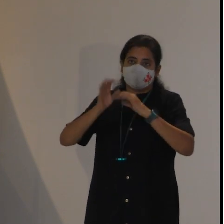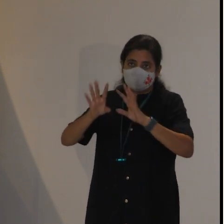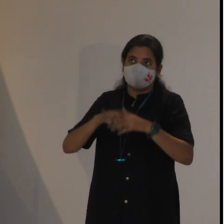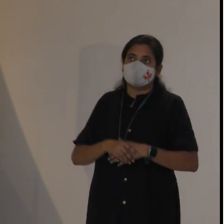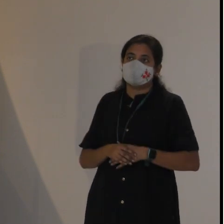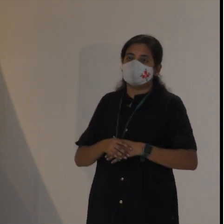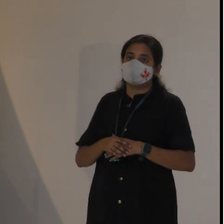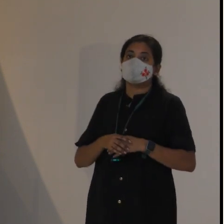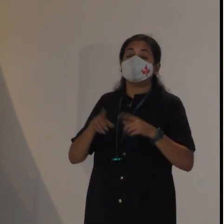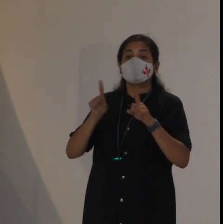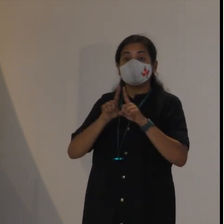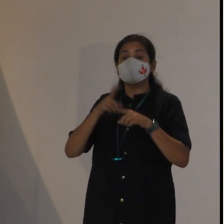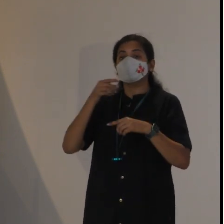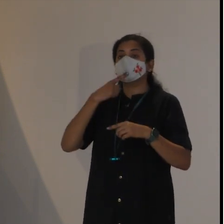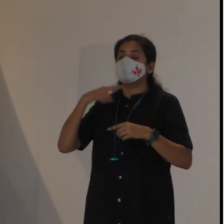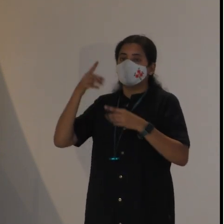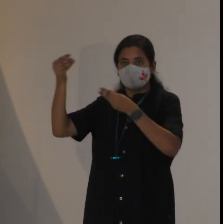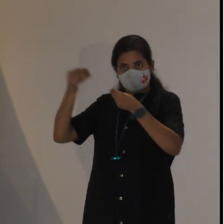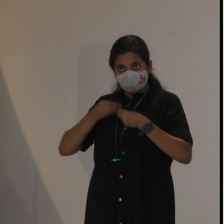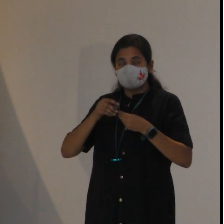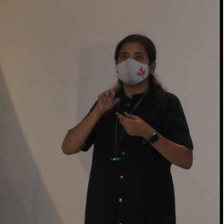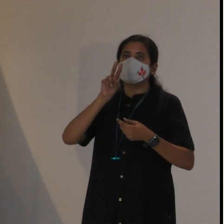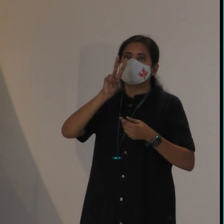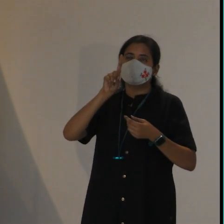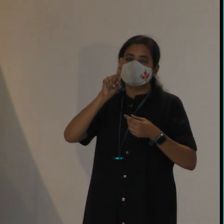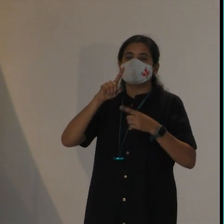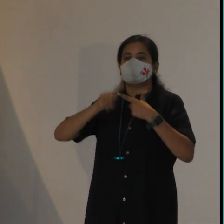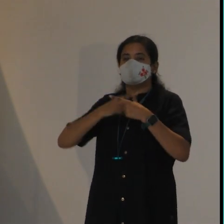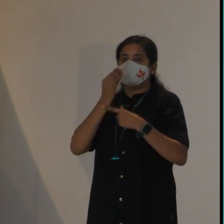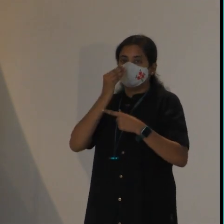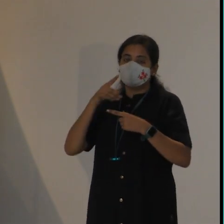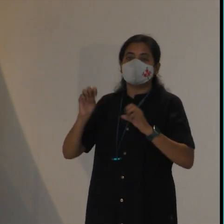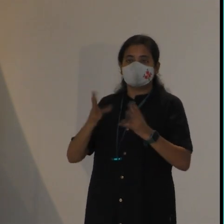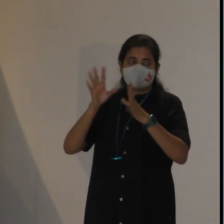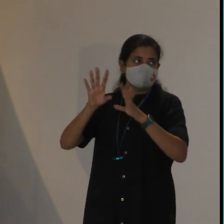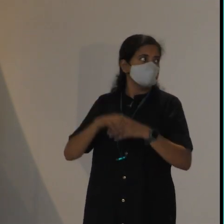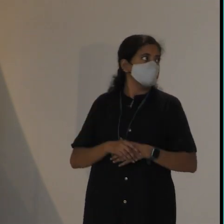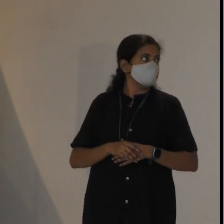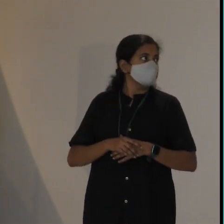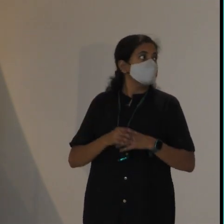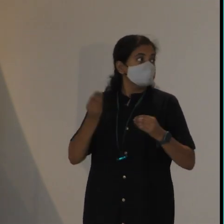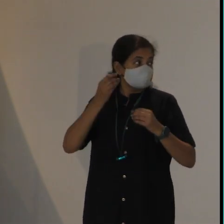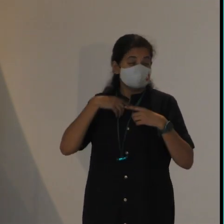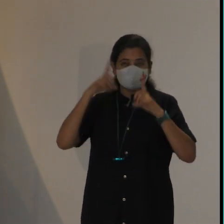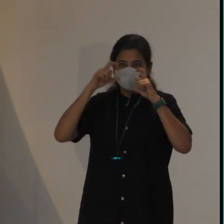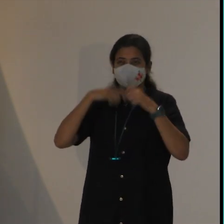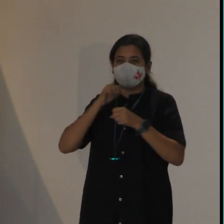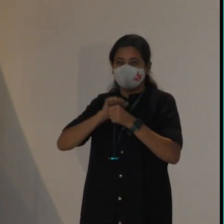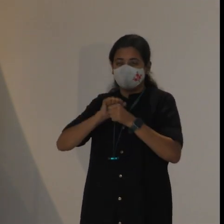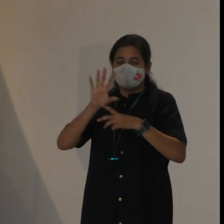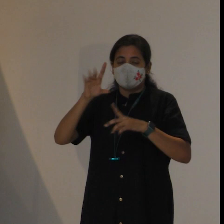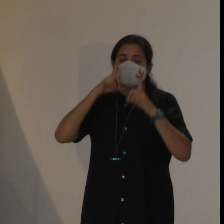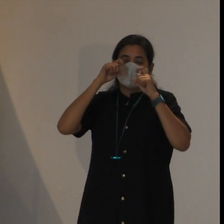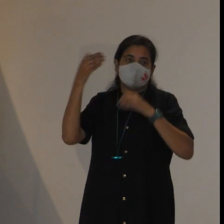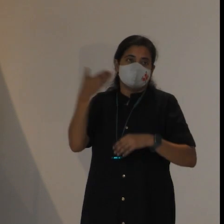our collection, and it'll be released on the 21st of January. So these are some images of us behind the scene.